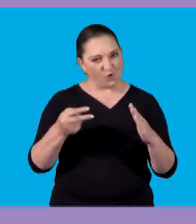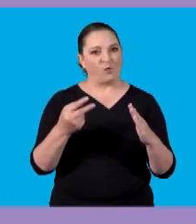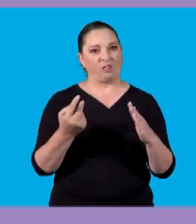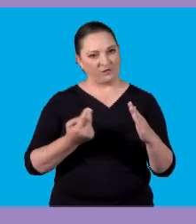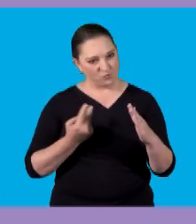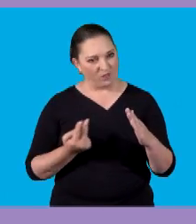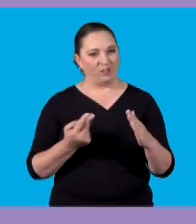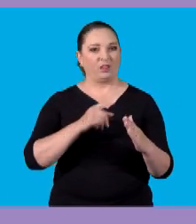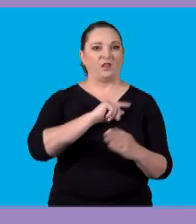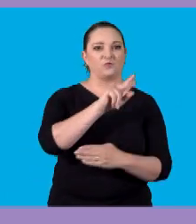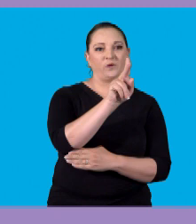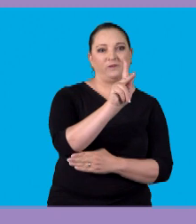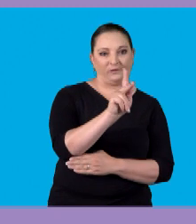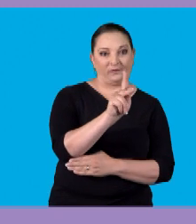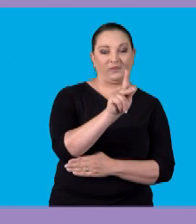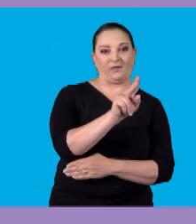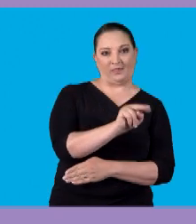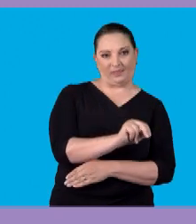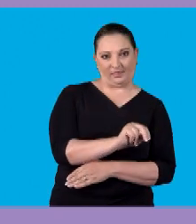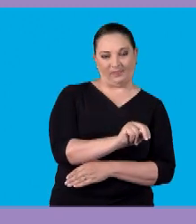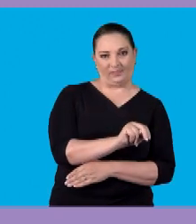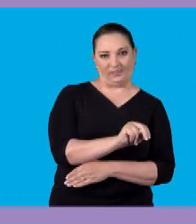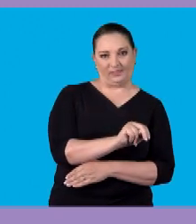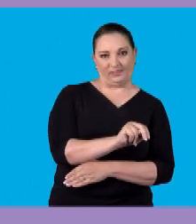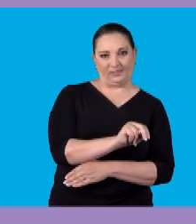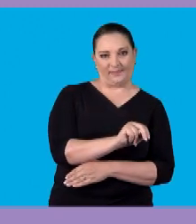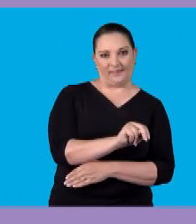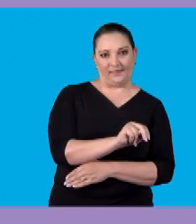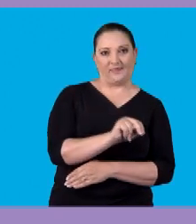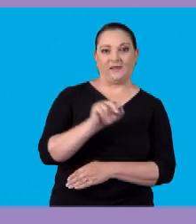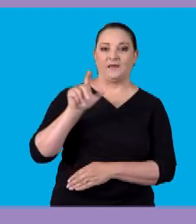sides that are equal, which is